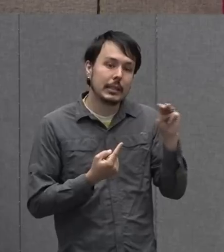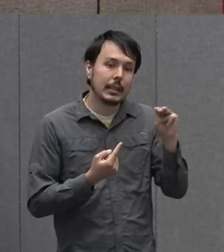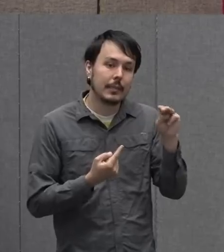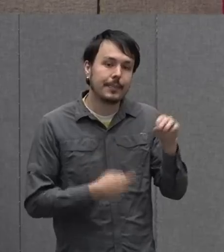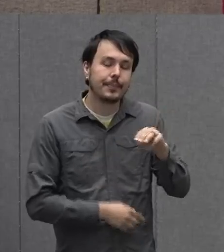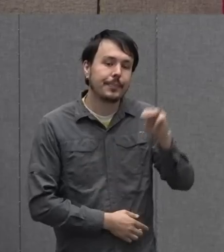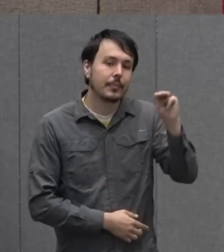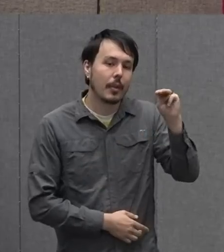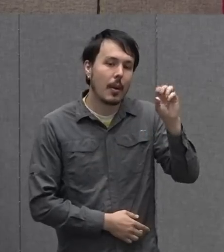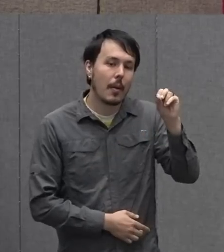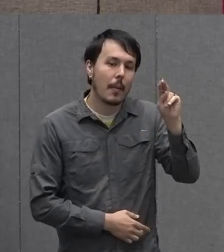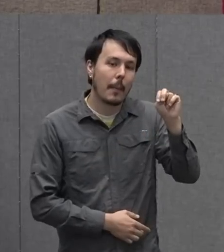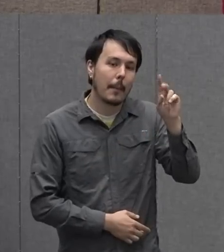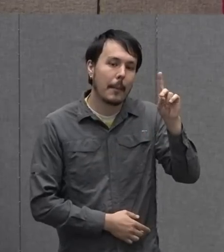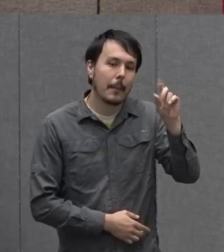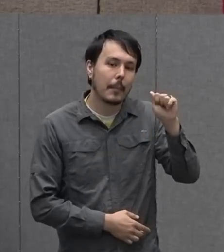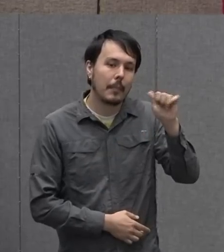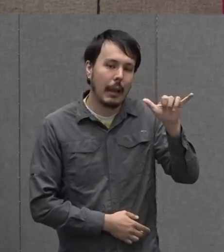capital